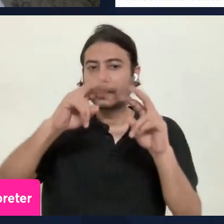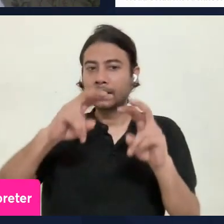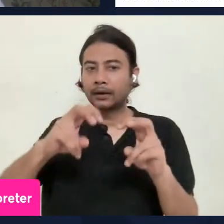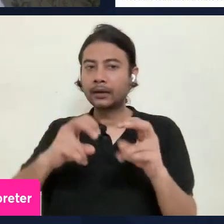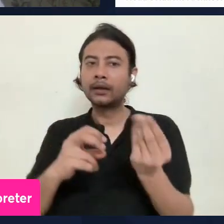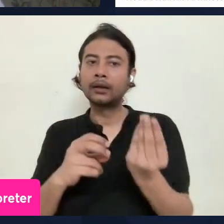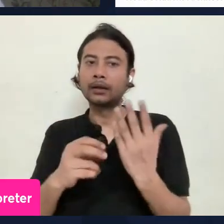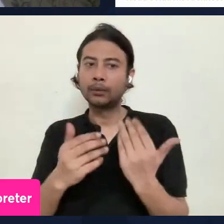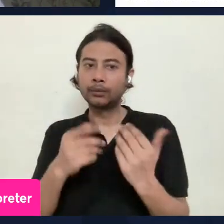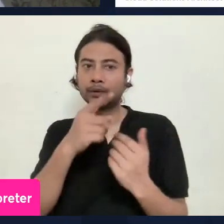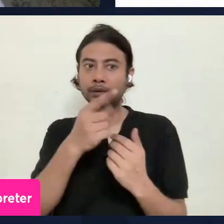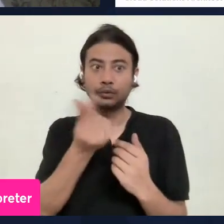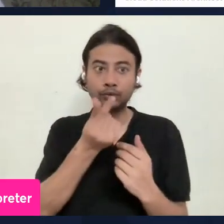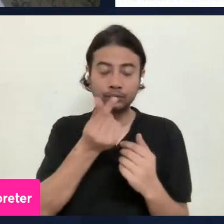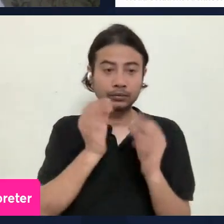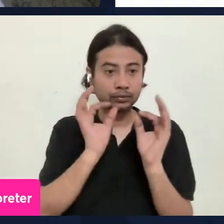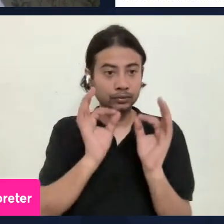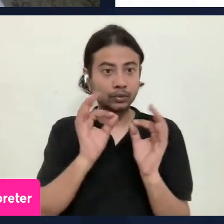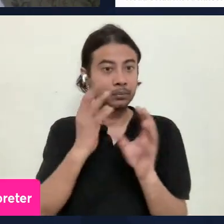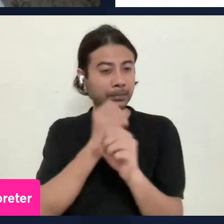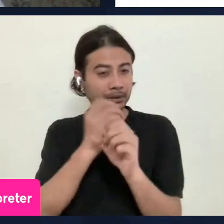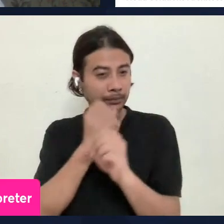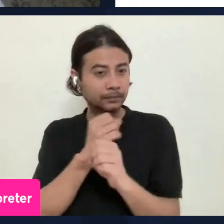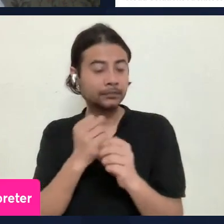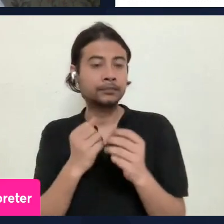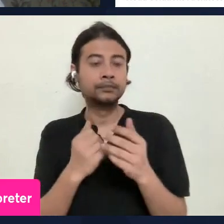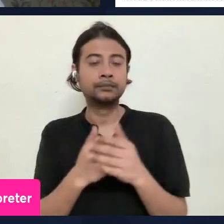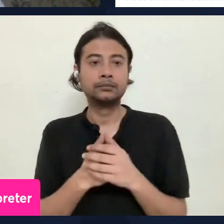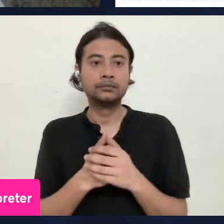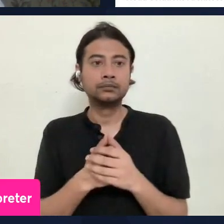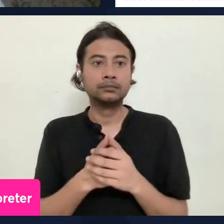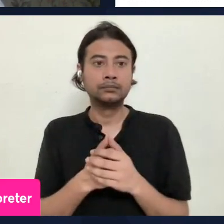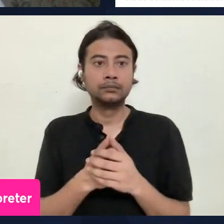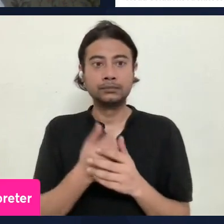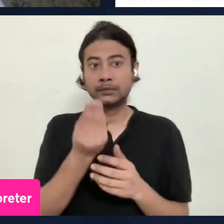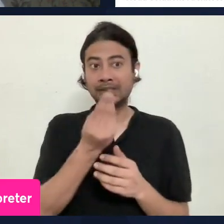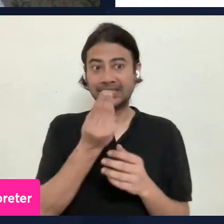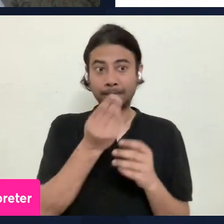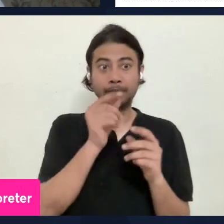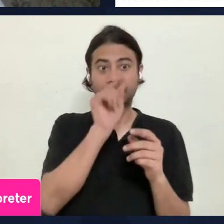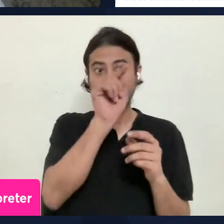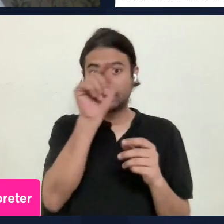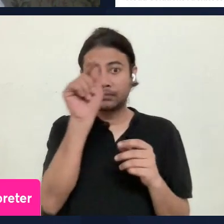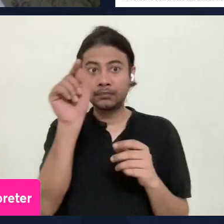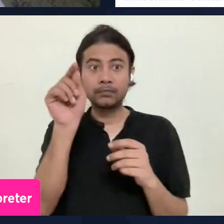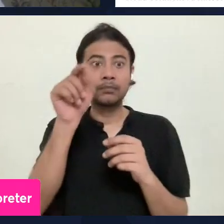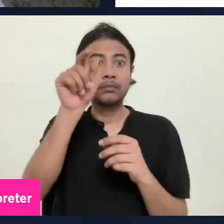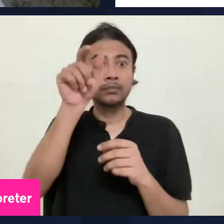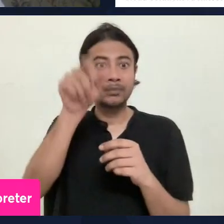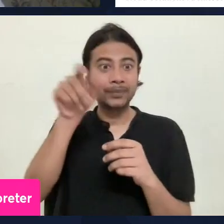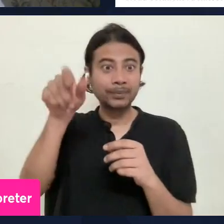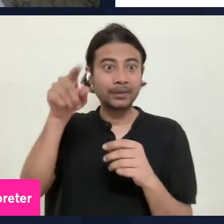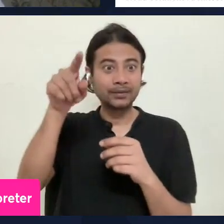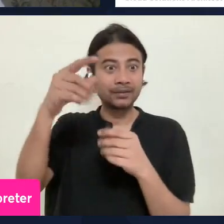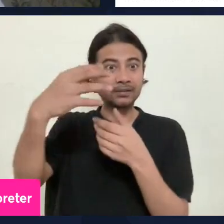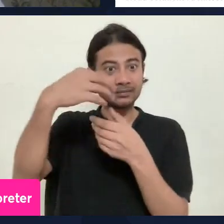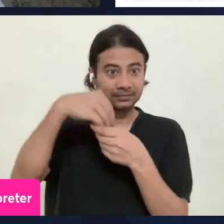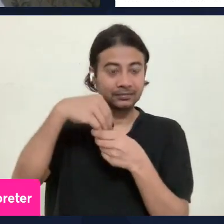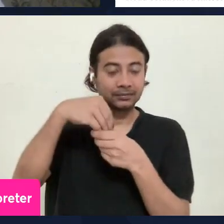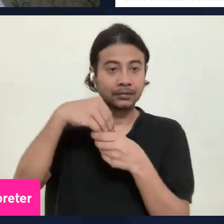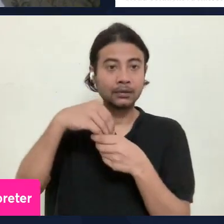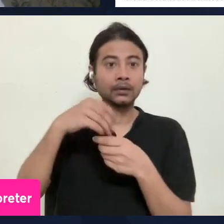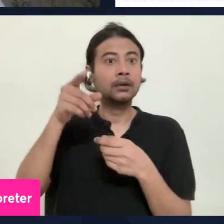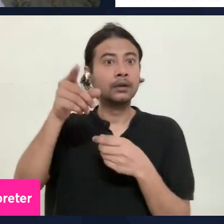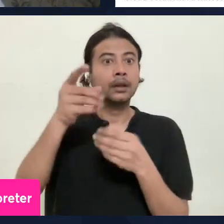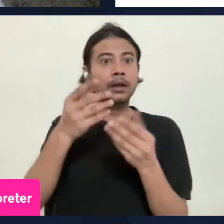indifferent, and some customers have actually been involved and they've molded services and features to be better for the end